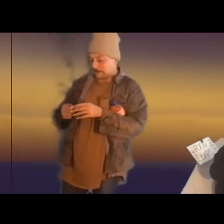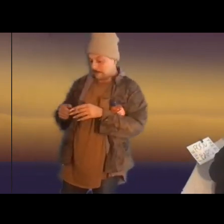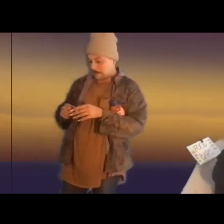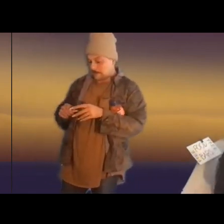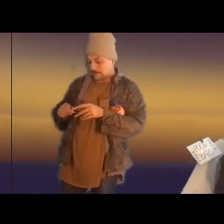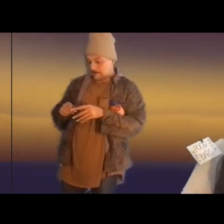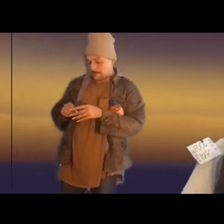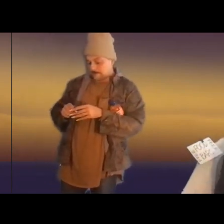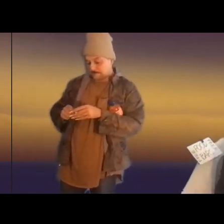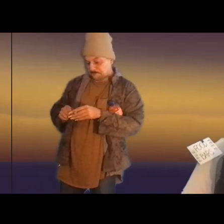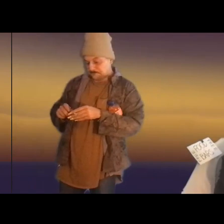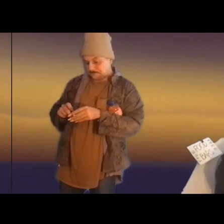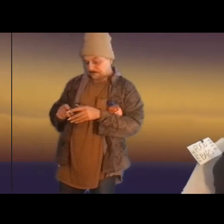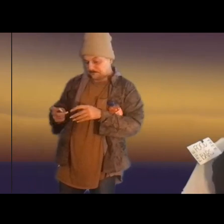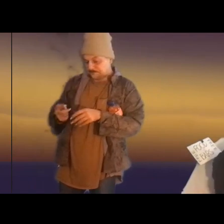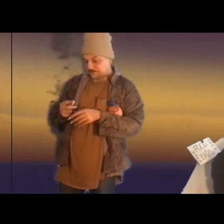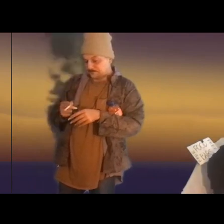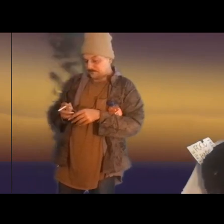it.